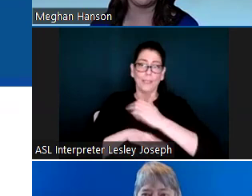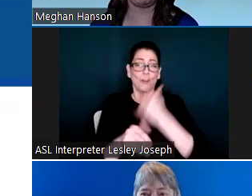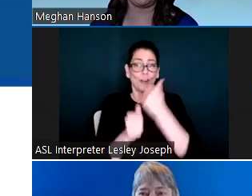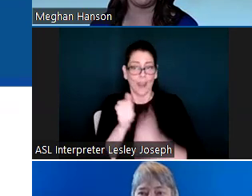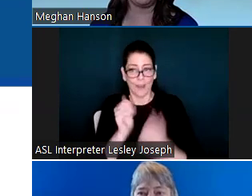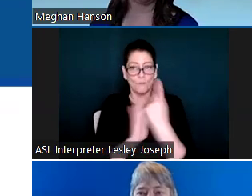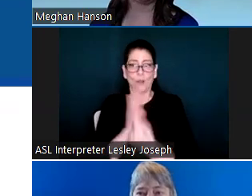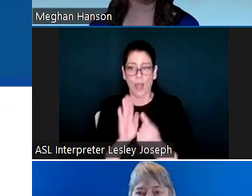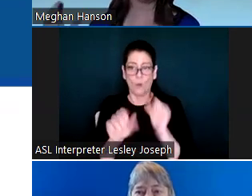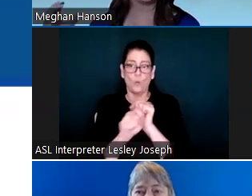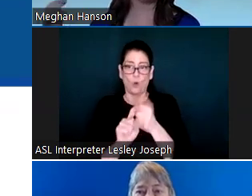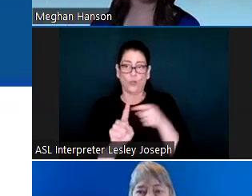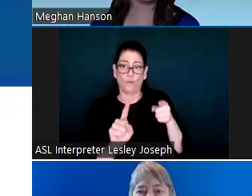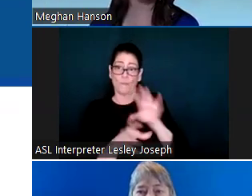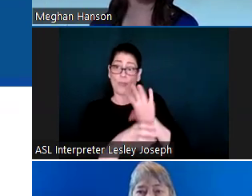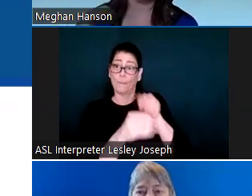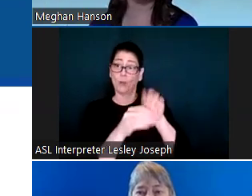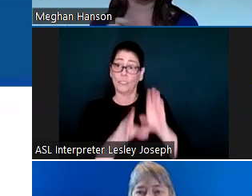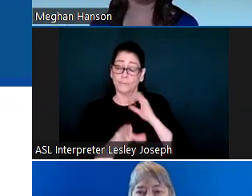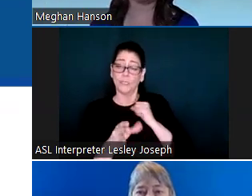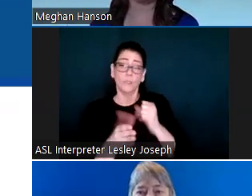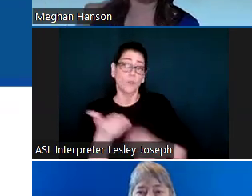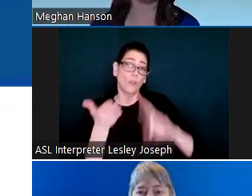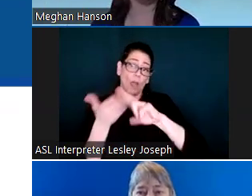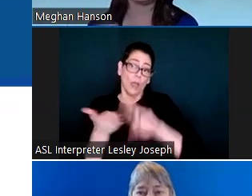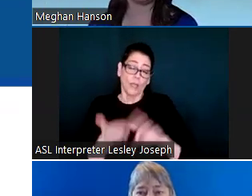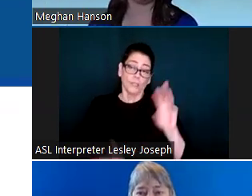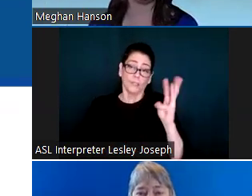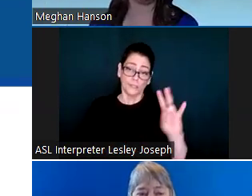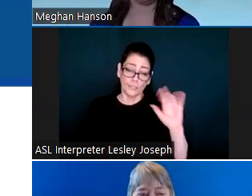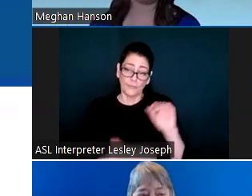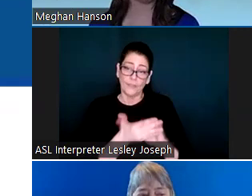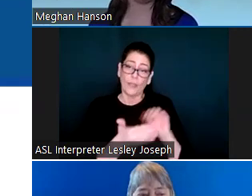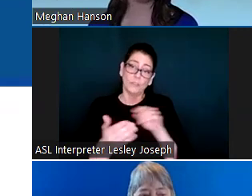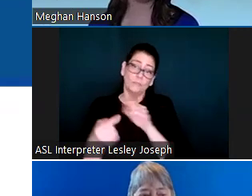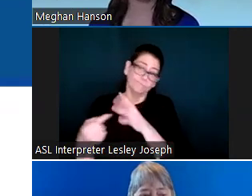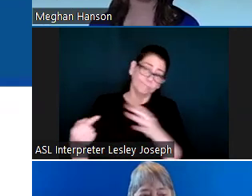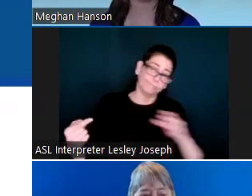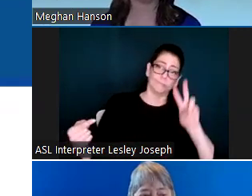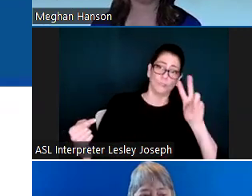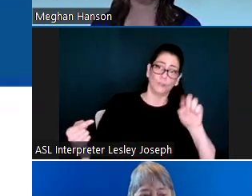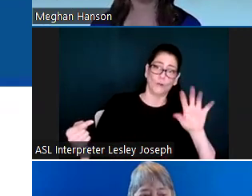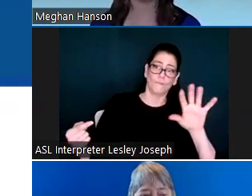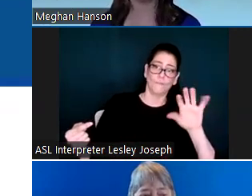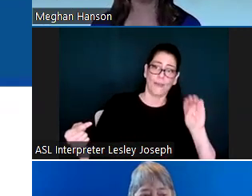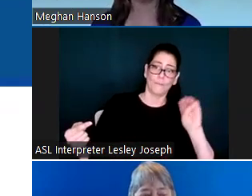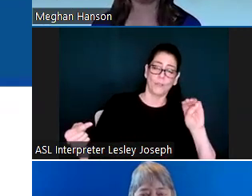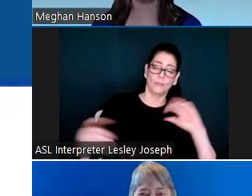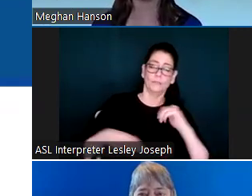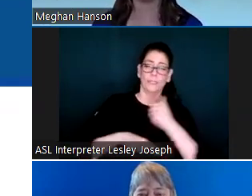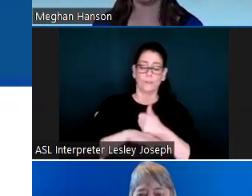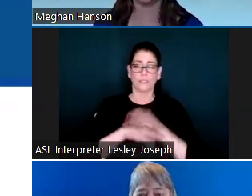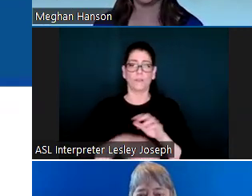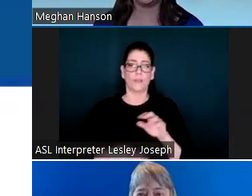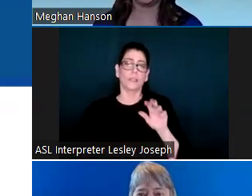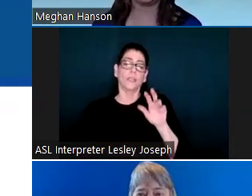the participant. So those contracts, the 67,000 through 2.5 million, are paid based on that 2.32 million